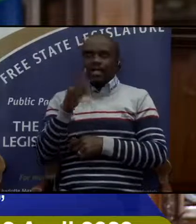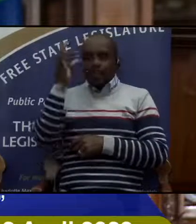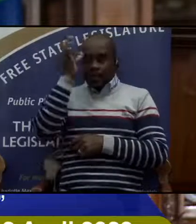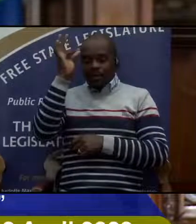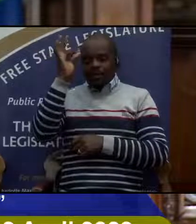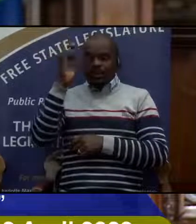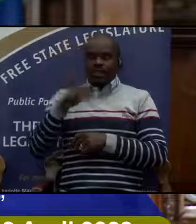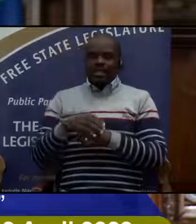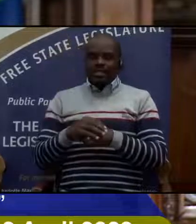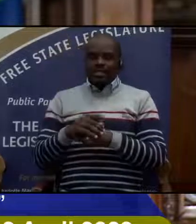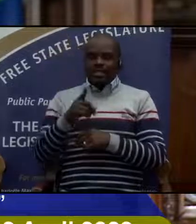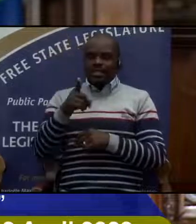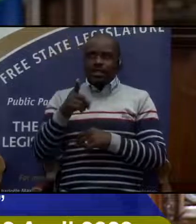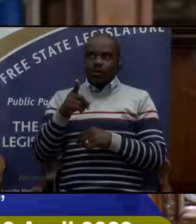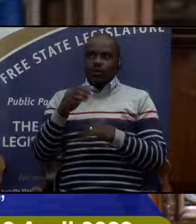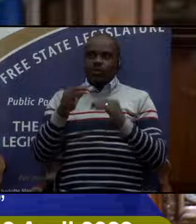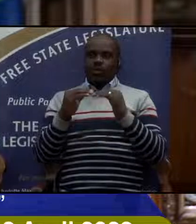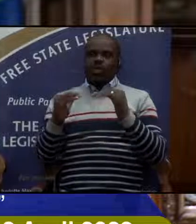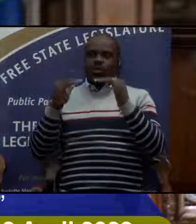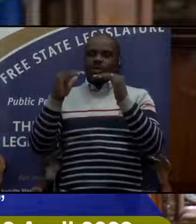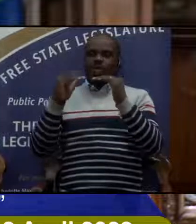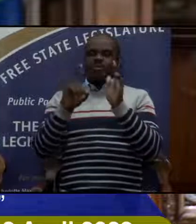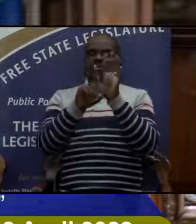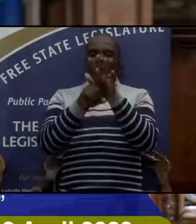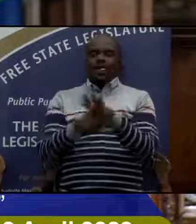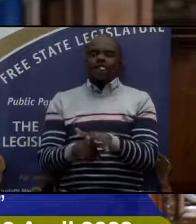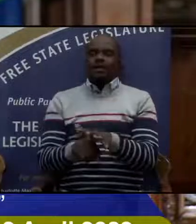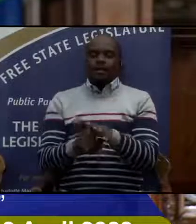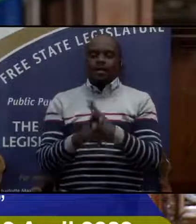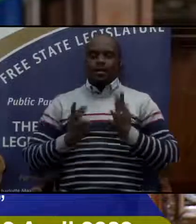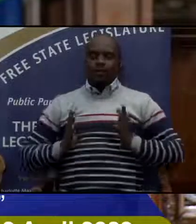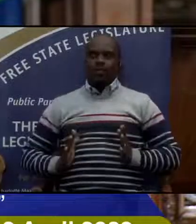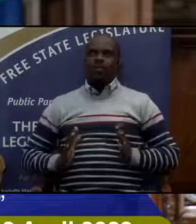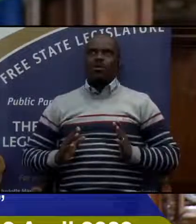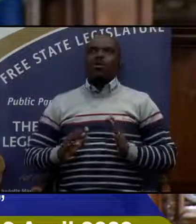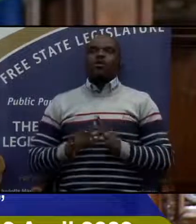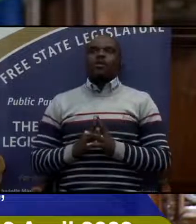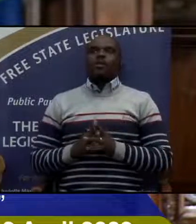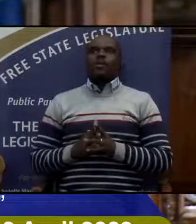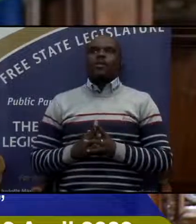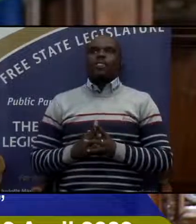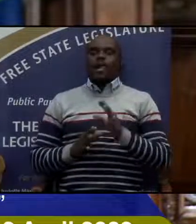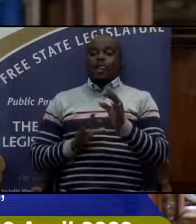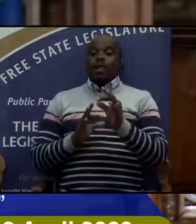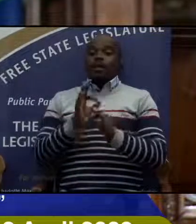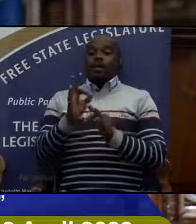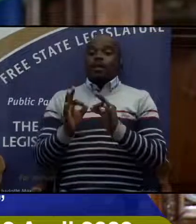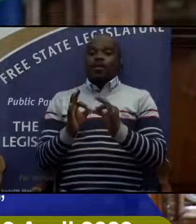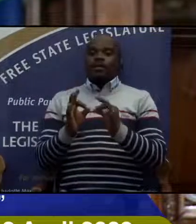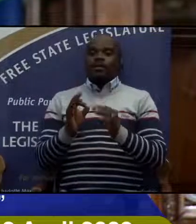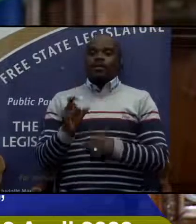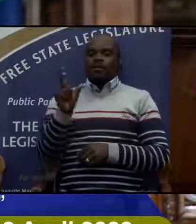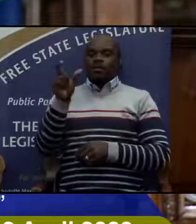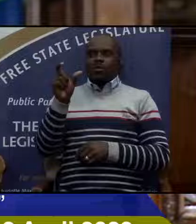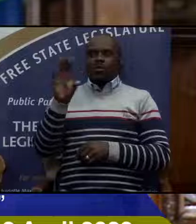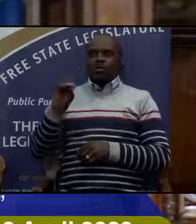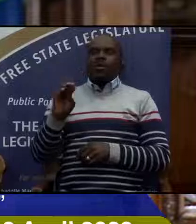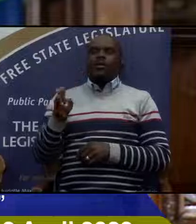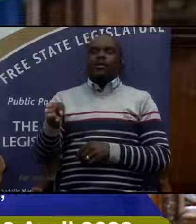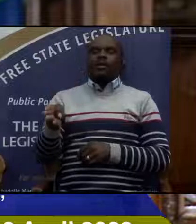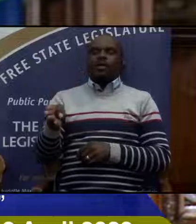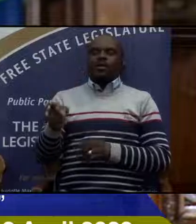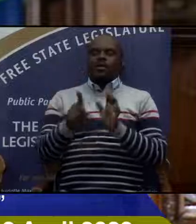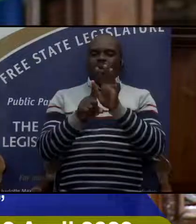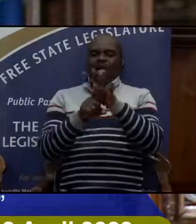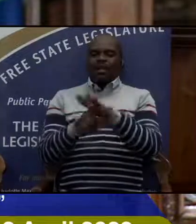says state, its existence, it derives its existence out of class contradictions that exist here